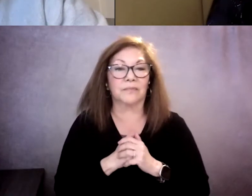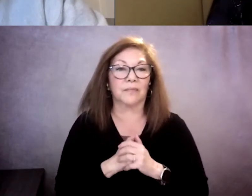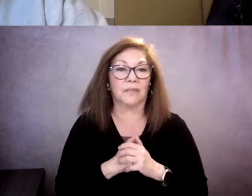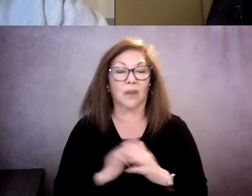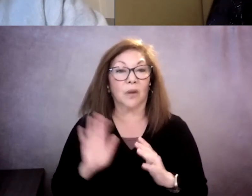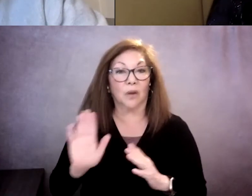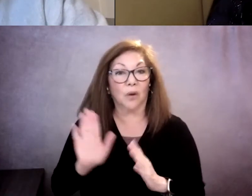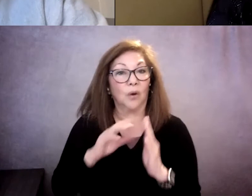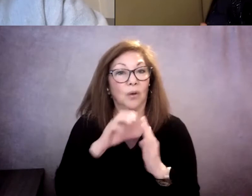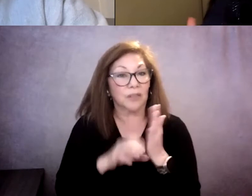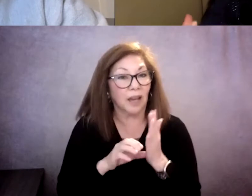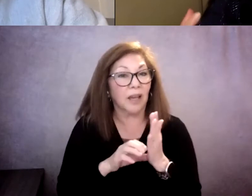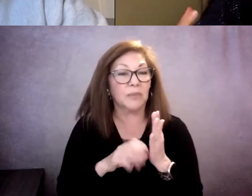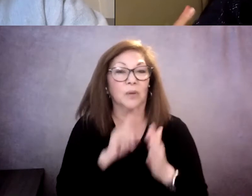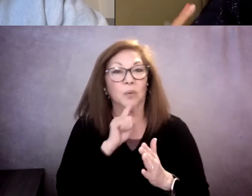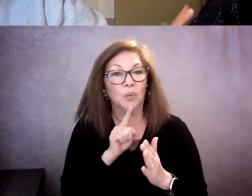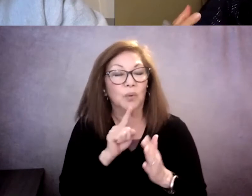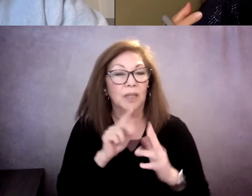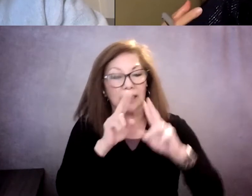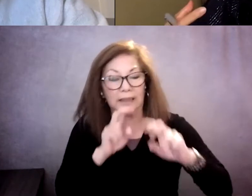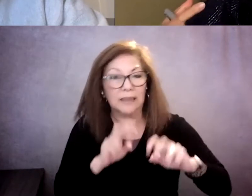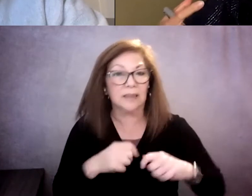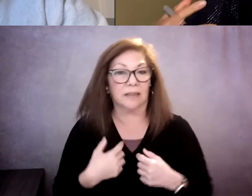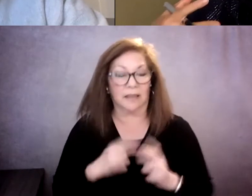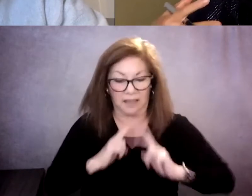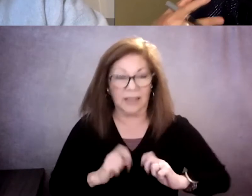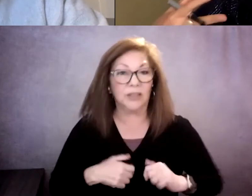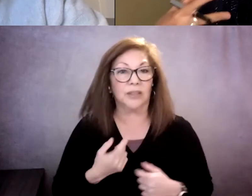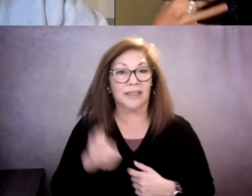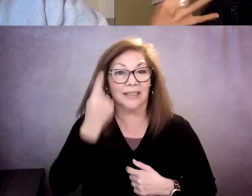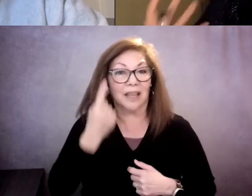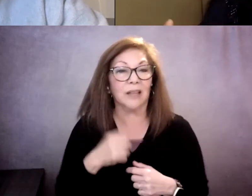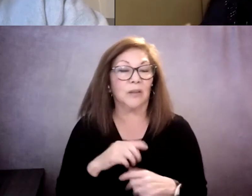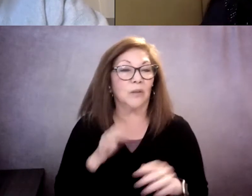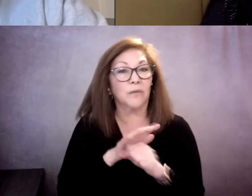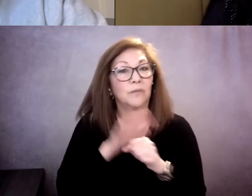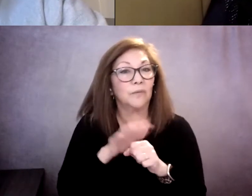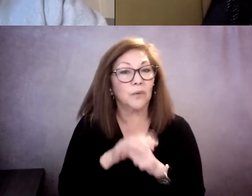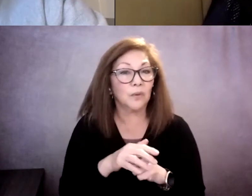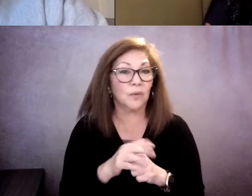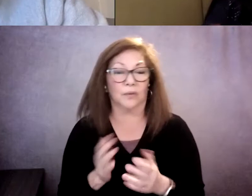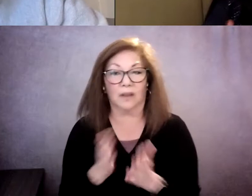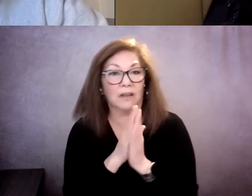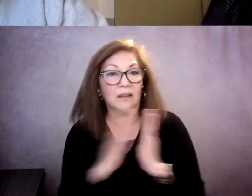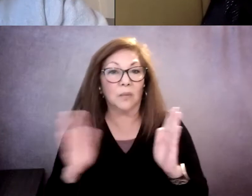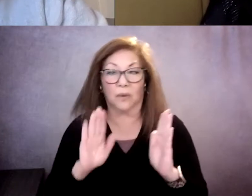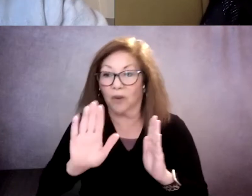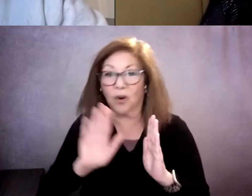her chapter and really sort of understanding the full scope of her life,